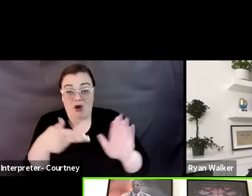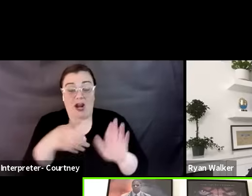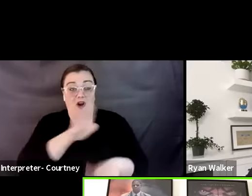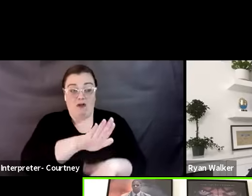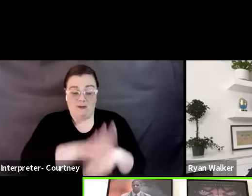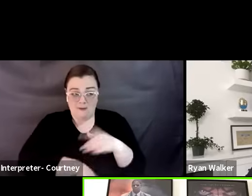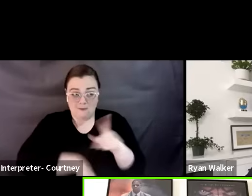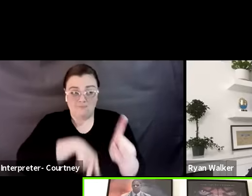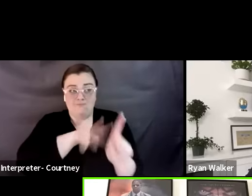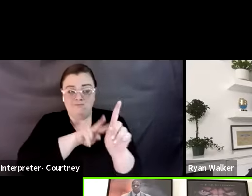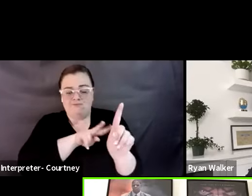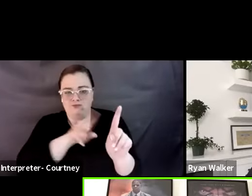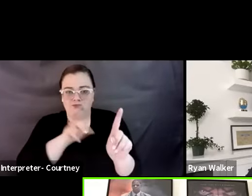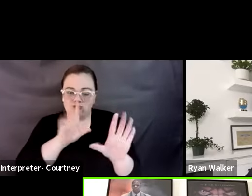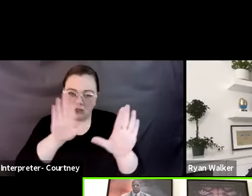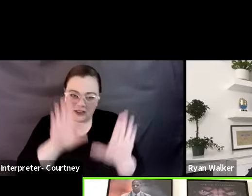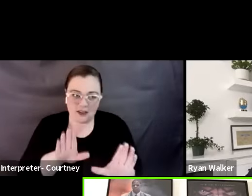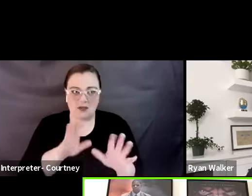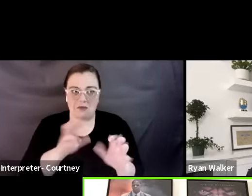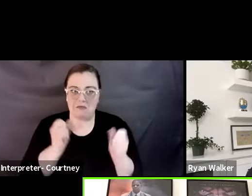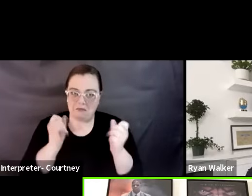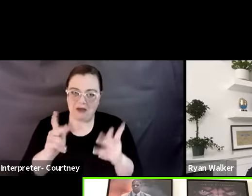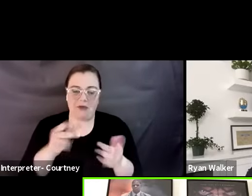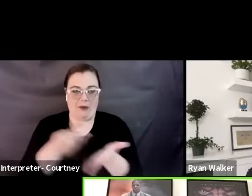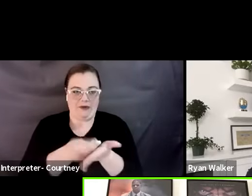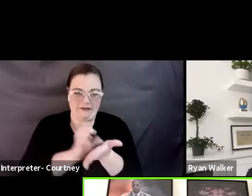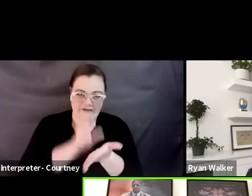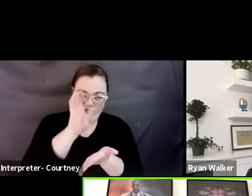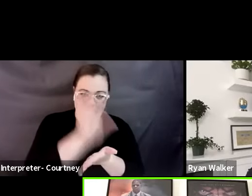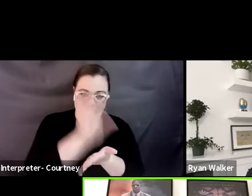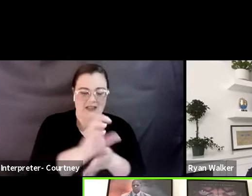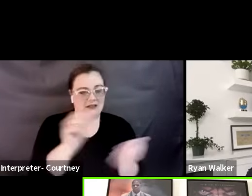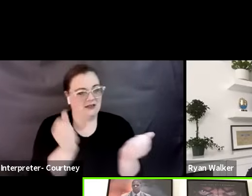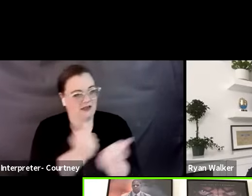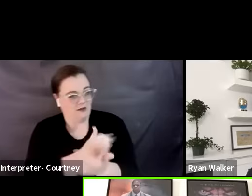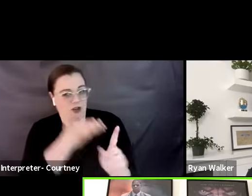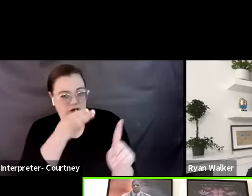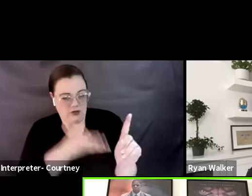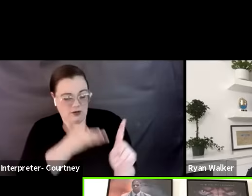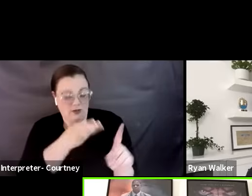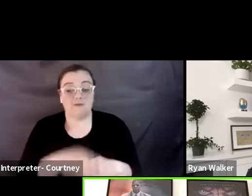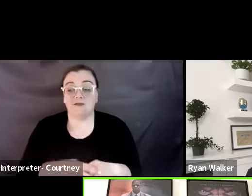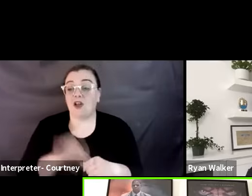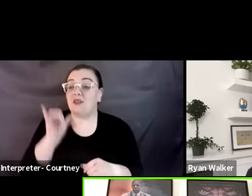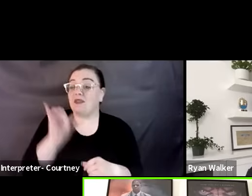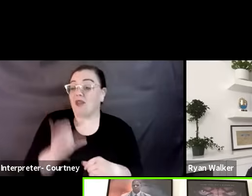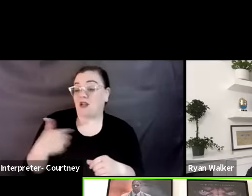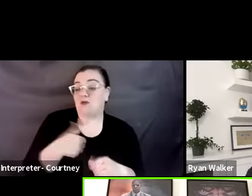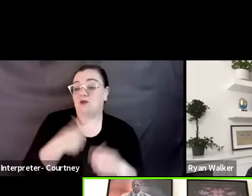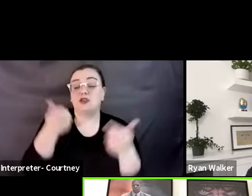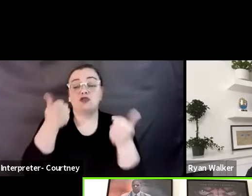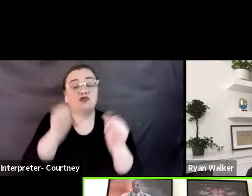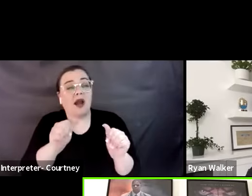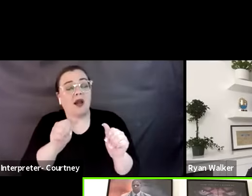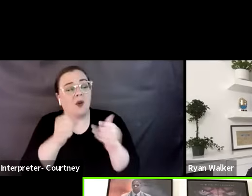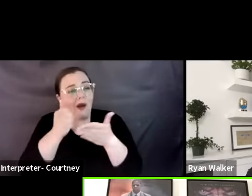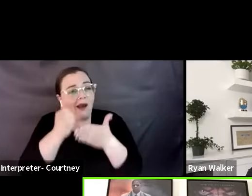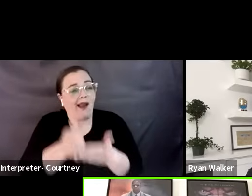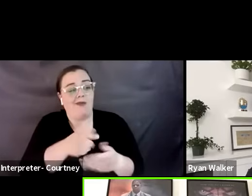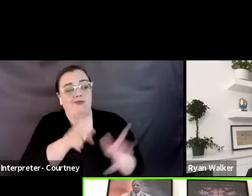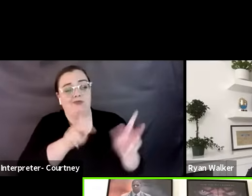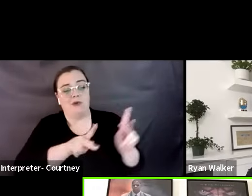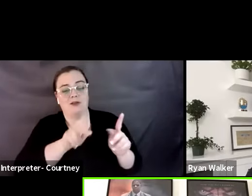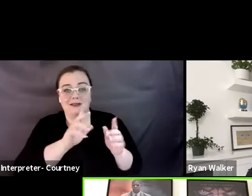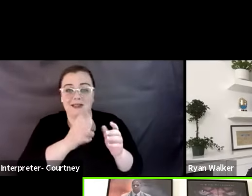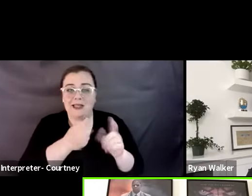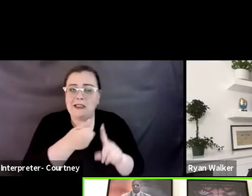money behind a variety of things she did. So as much as we can do that, that's what we're trying to do, just helping them expand appropriately, but